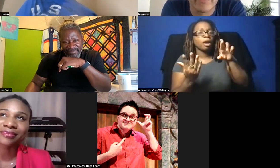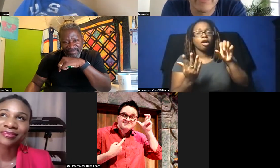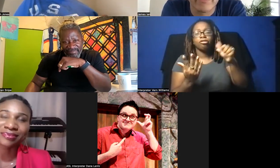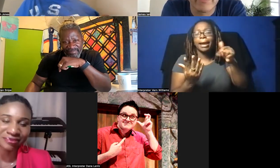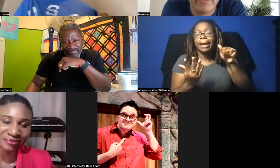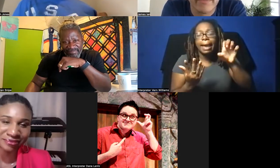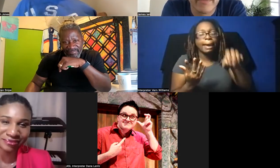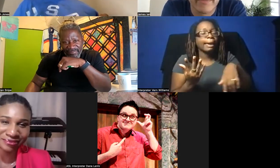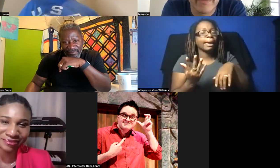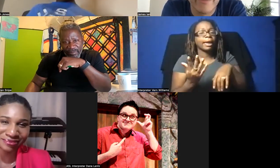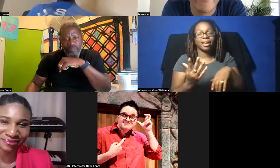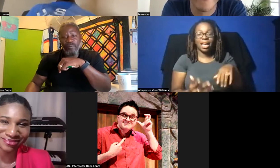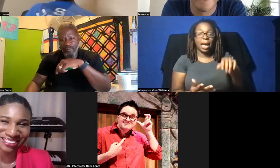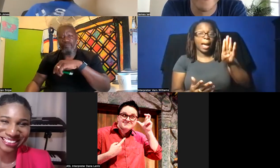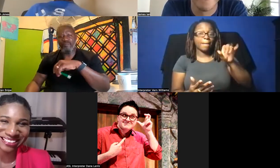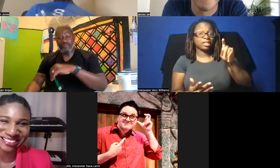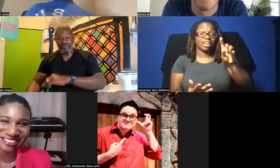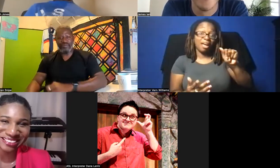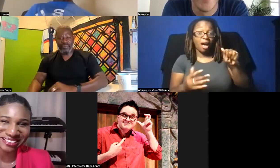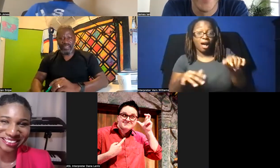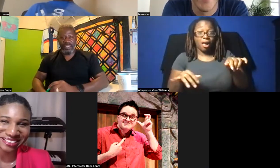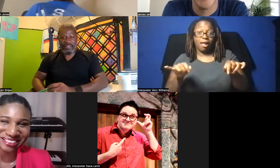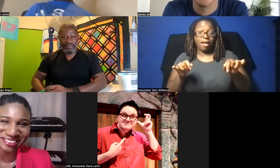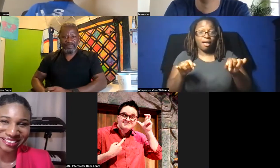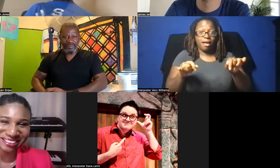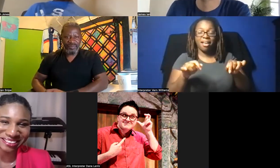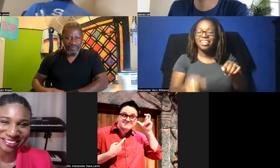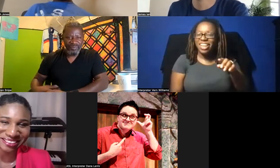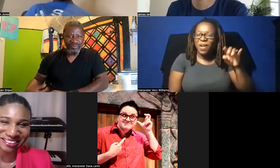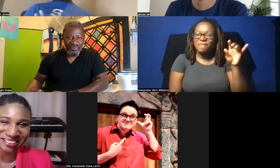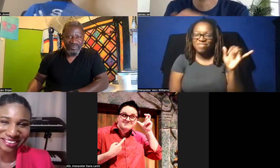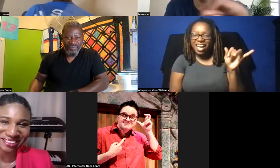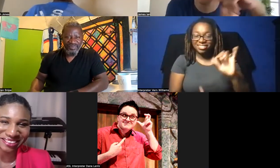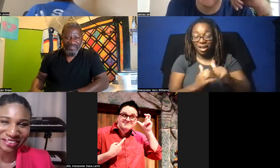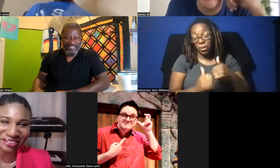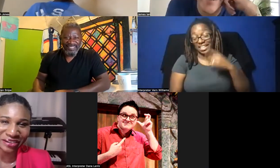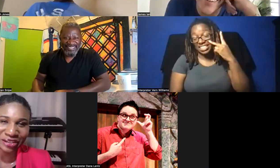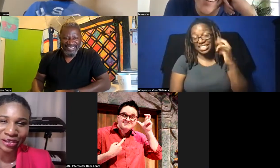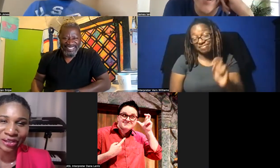with bachata. So that's the way I kind of see it.